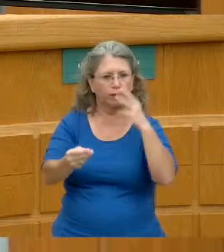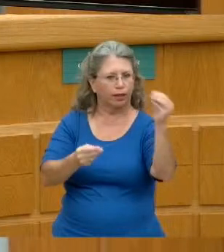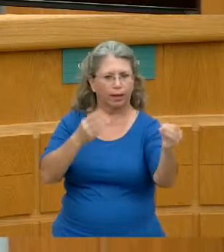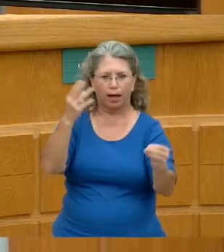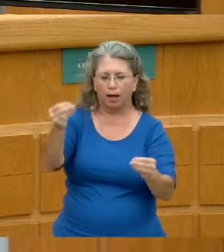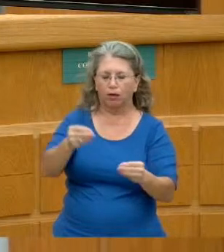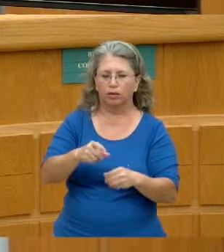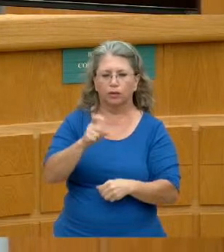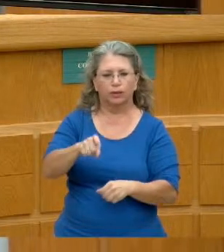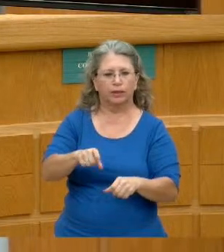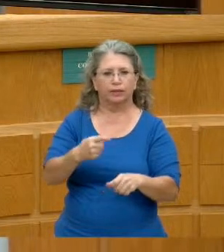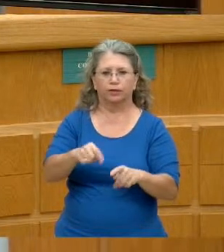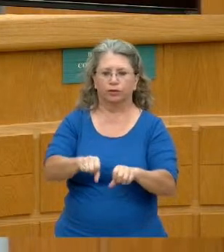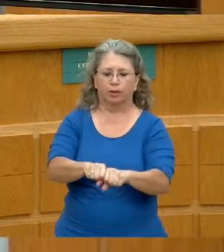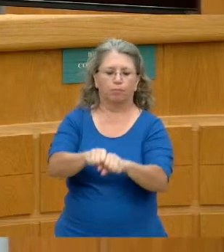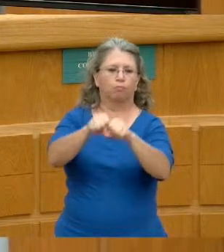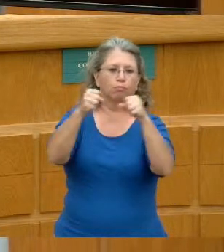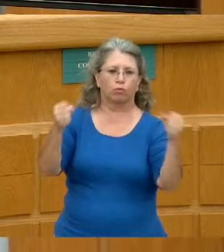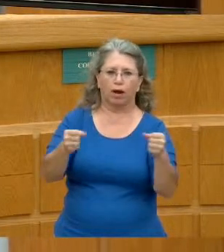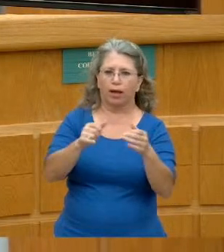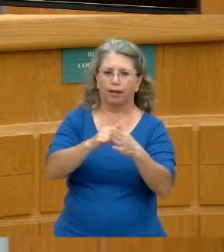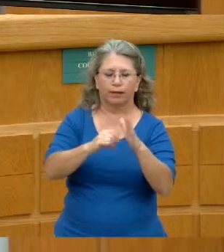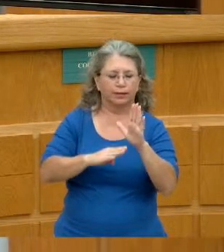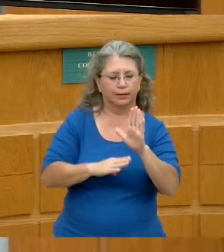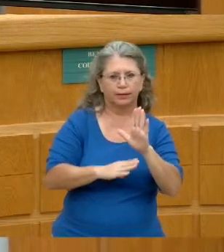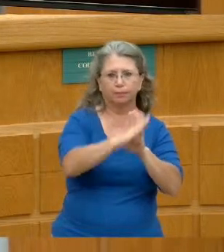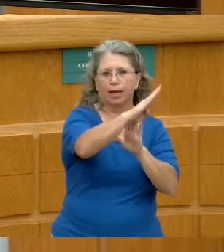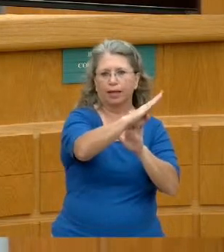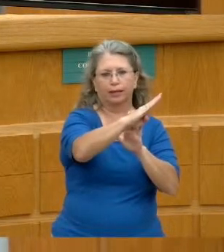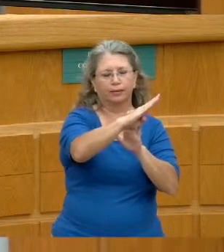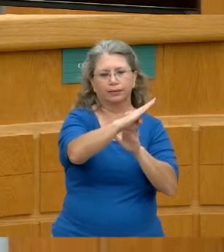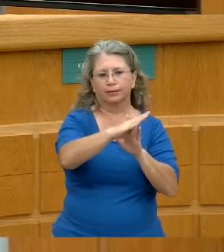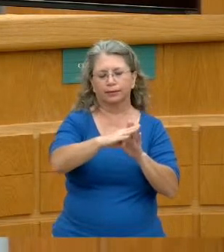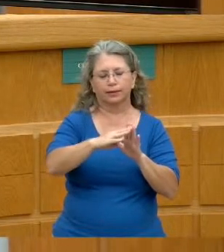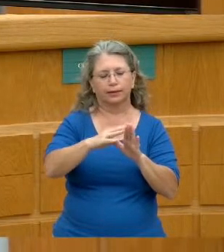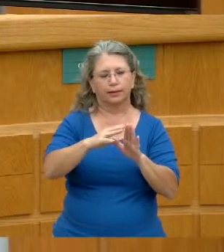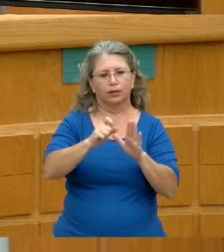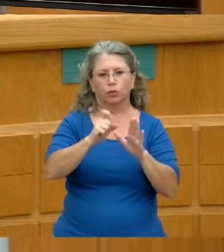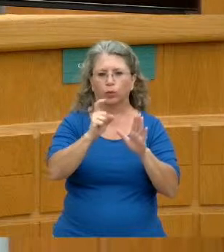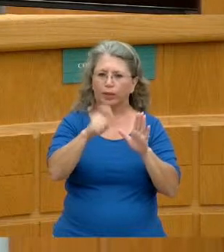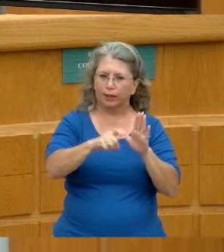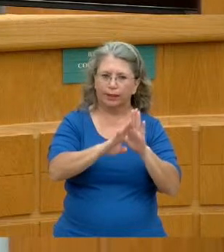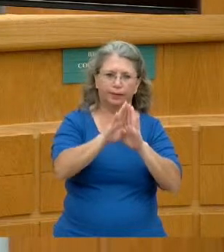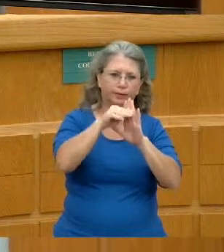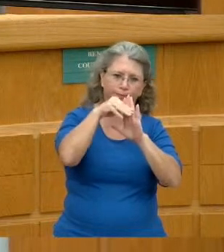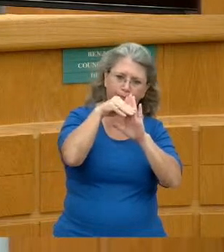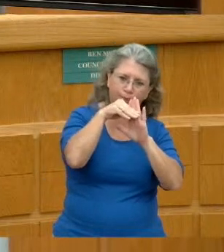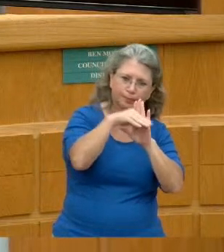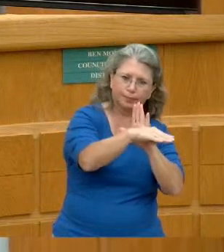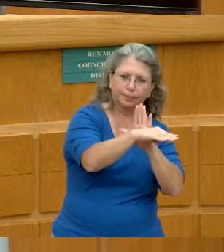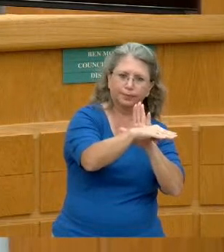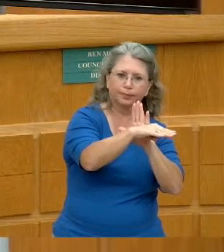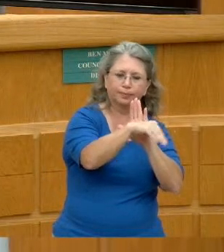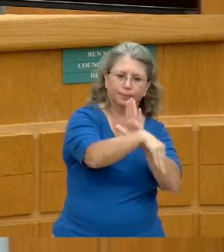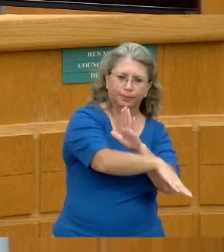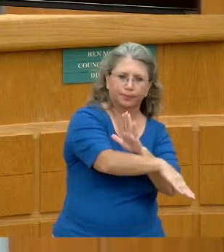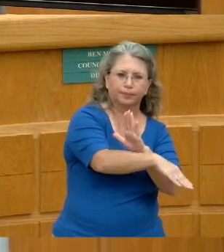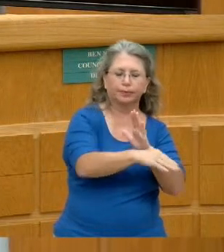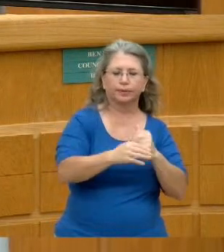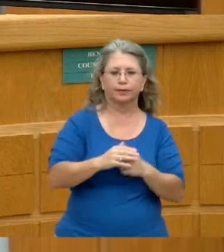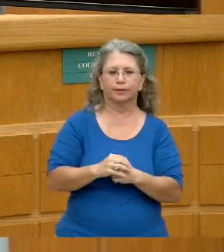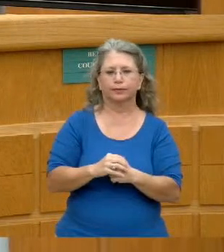to break this spike that is happening in our new cases and drop that curve to flatten out and then eventually go